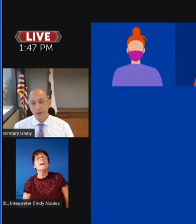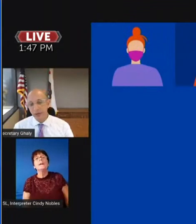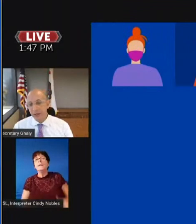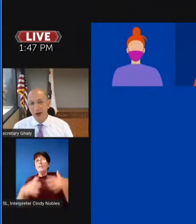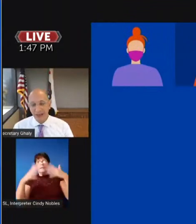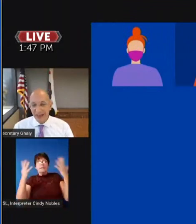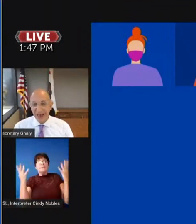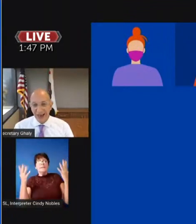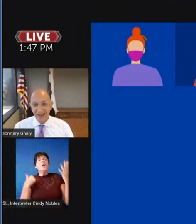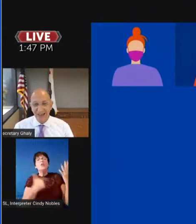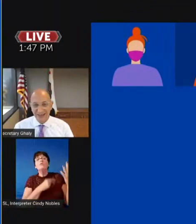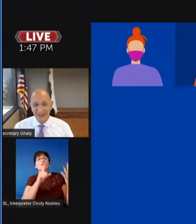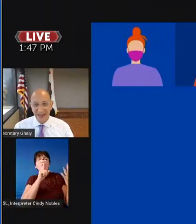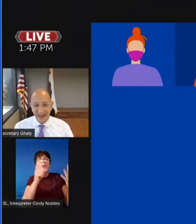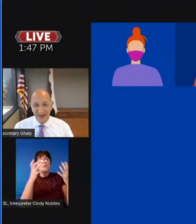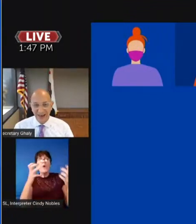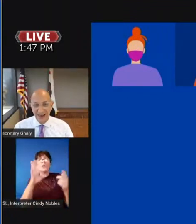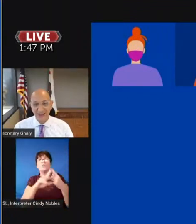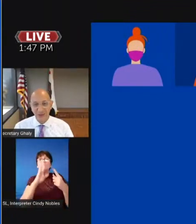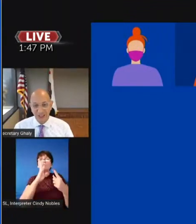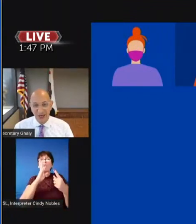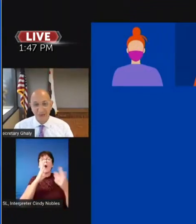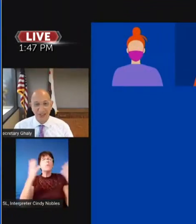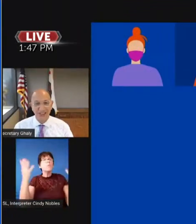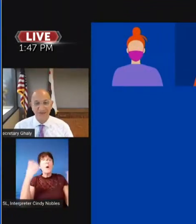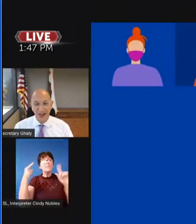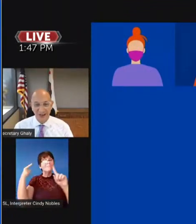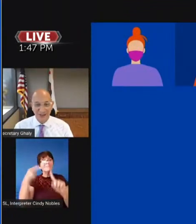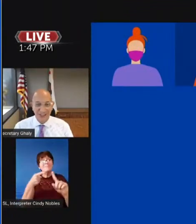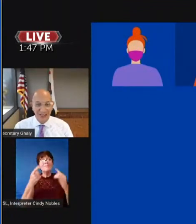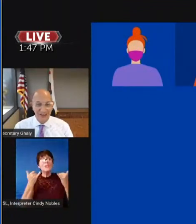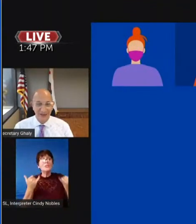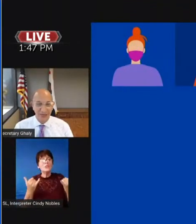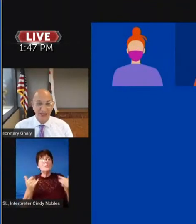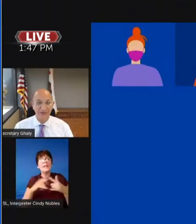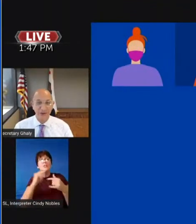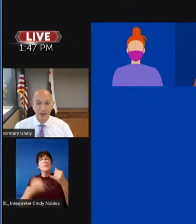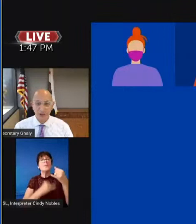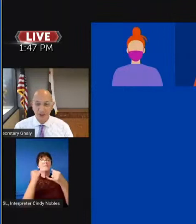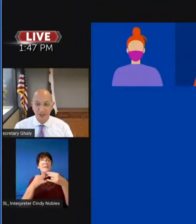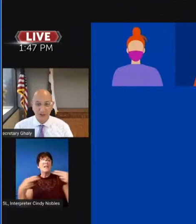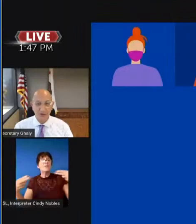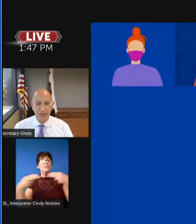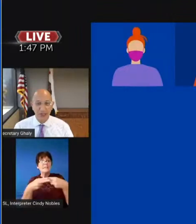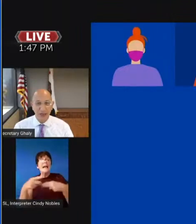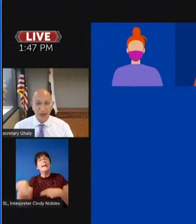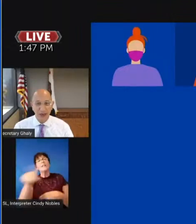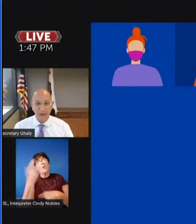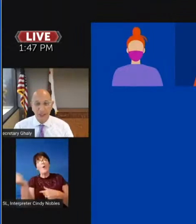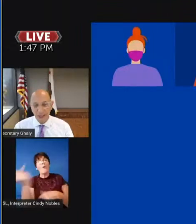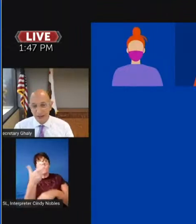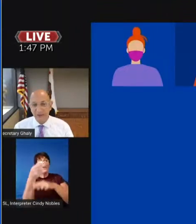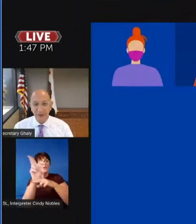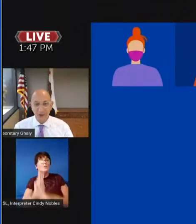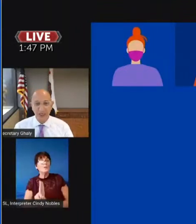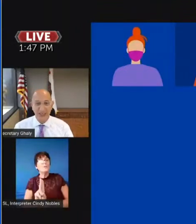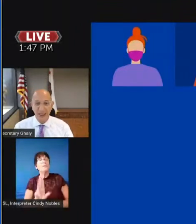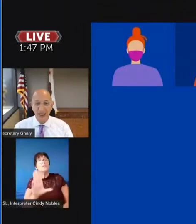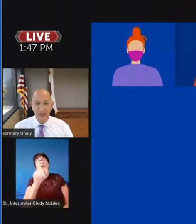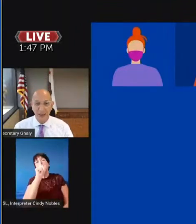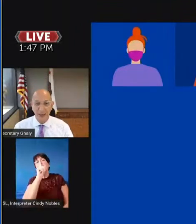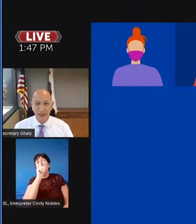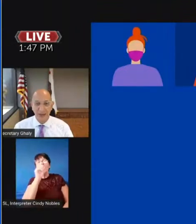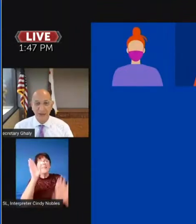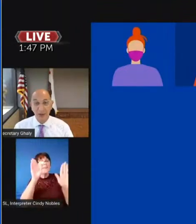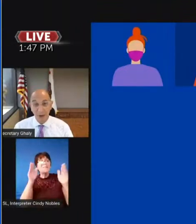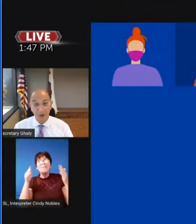So we really wanted to highlight today, as we come to this final slide that many of you are used to, really the focus